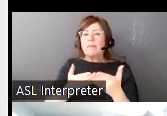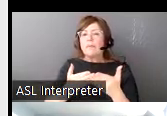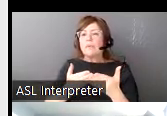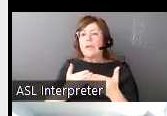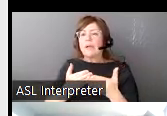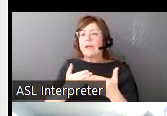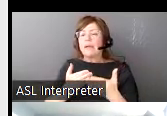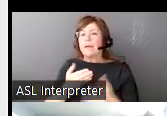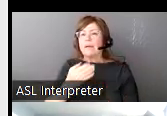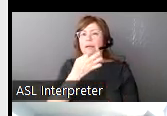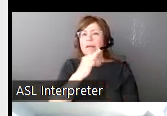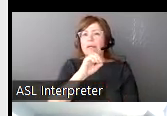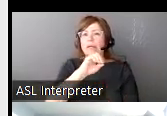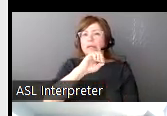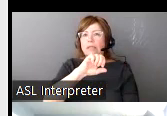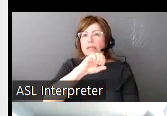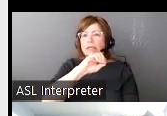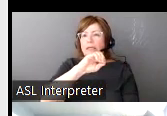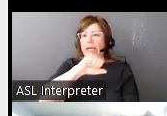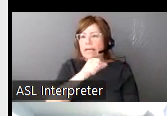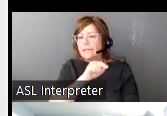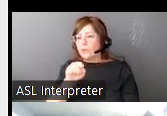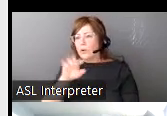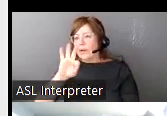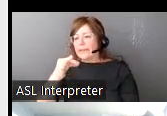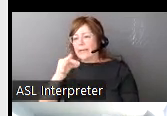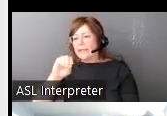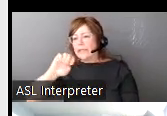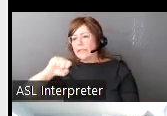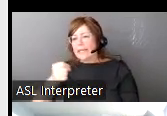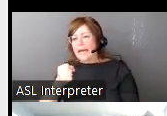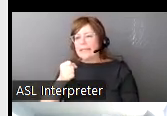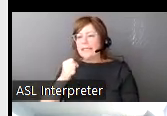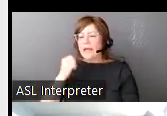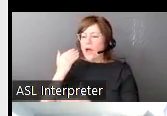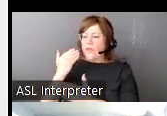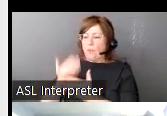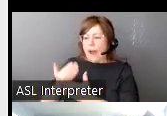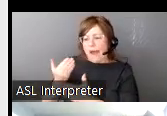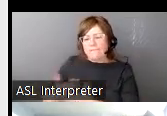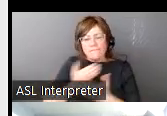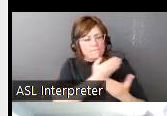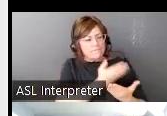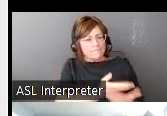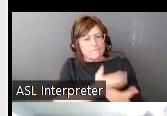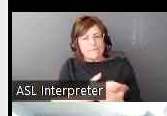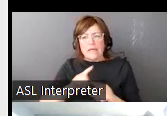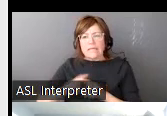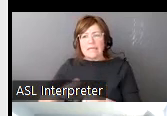80 to 90, 91 to, you know, and so on. So they came in at different stages, but just the fact that they